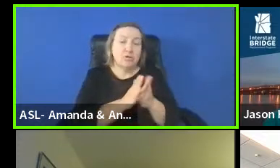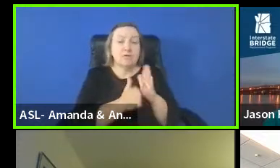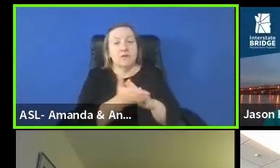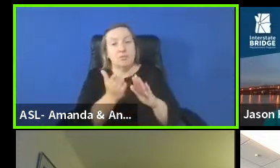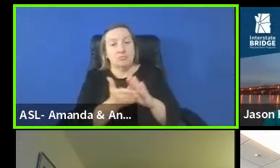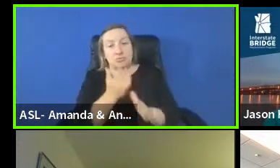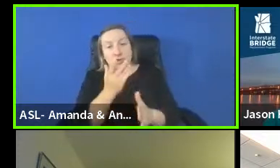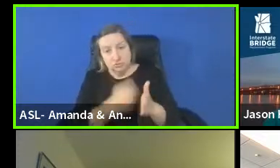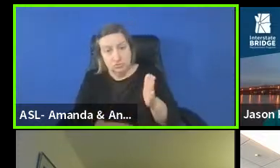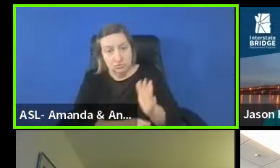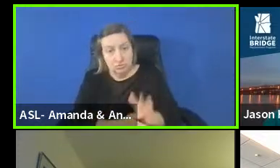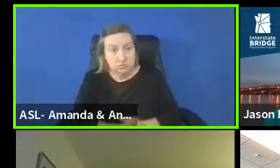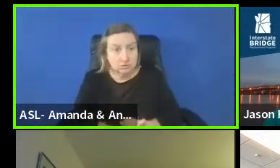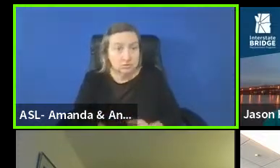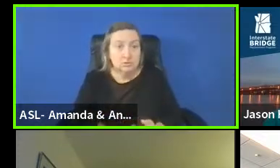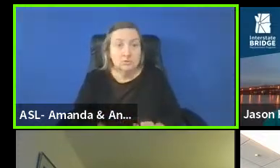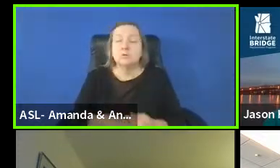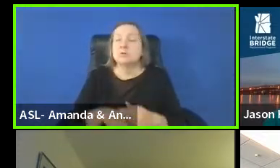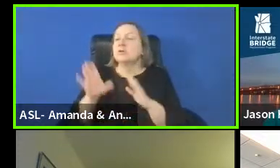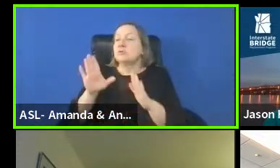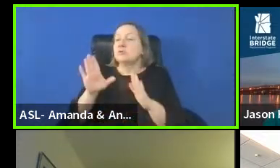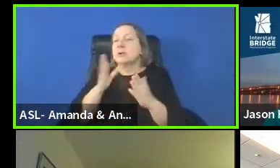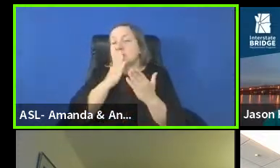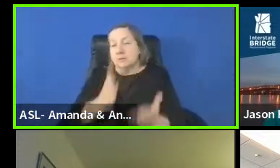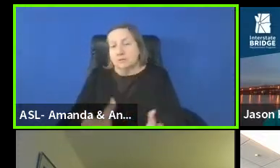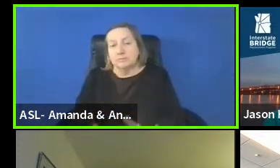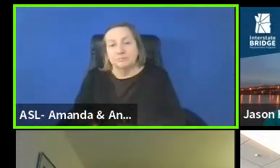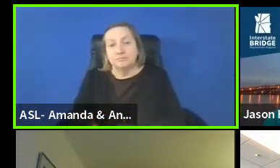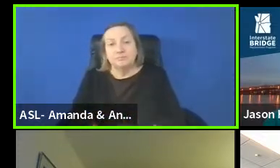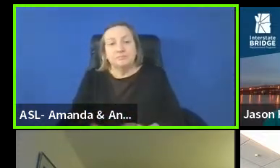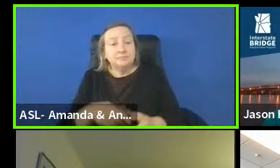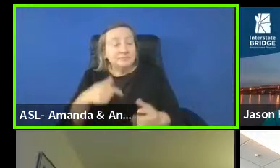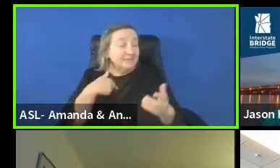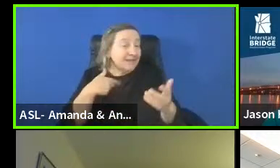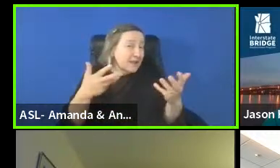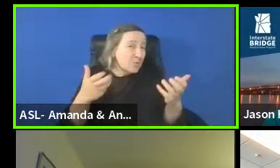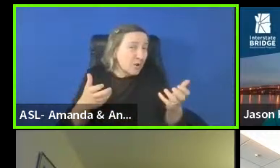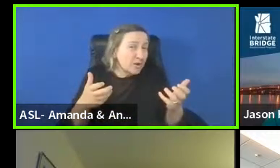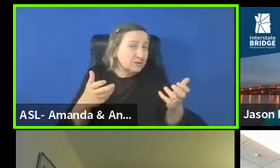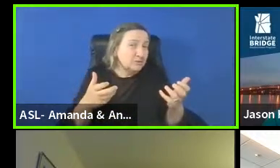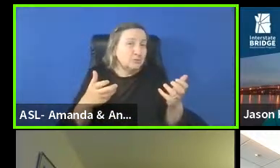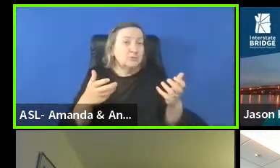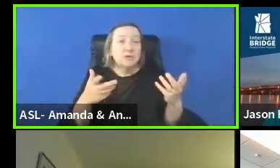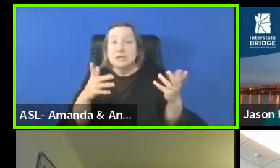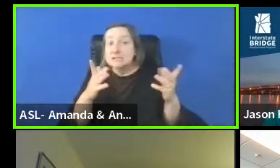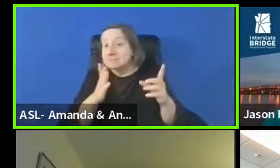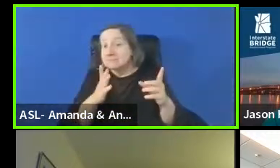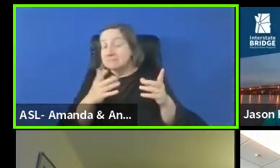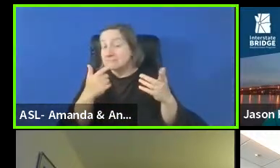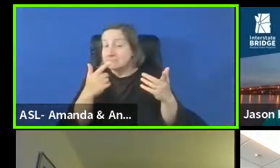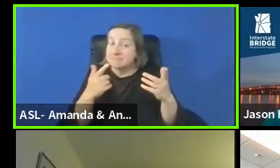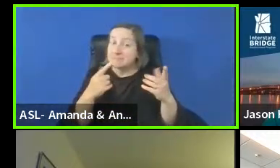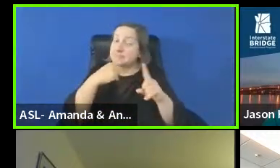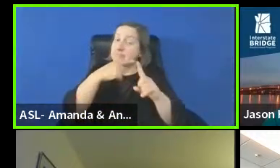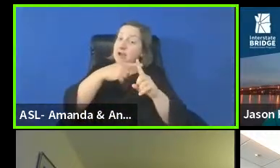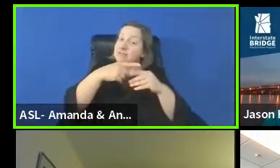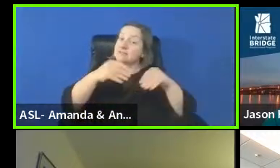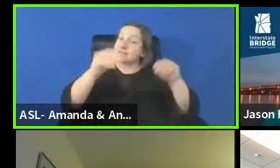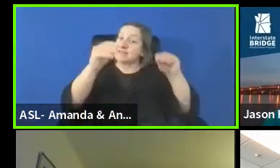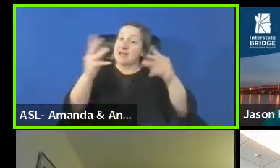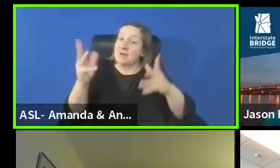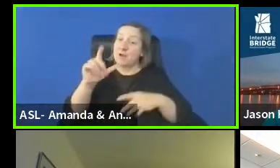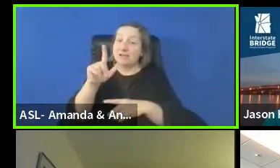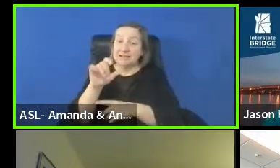operational costs. Great, thank you. But I do want to have a selling point based on what Lisa said